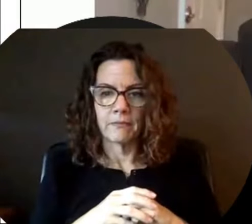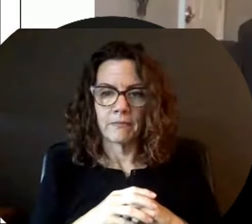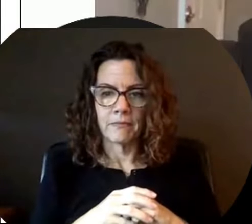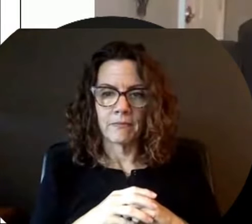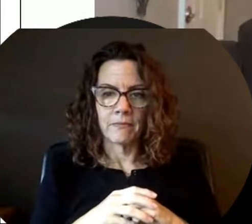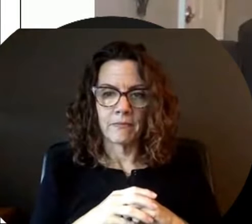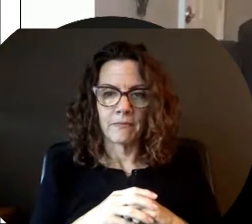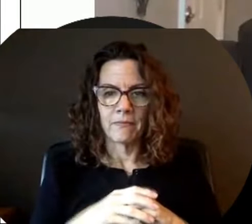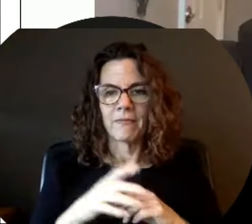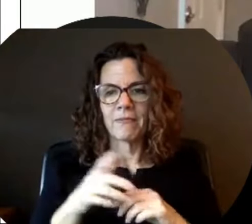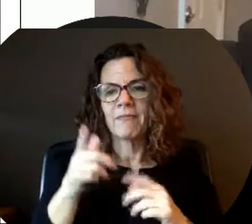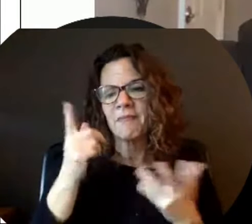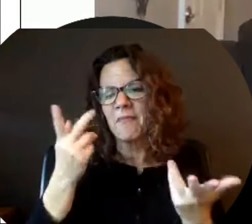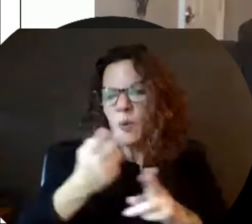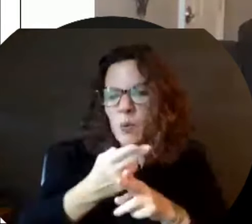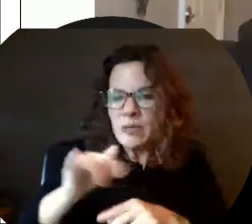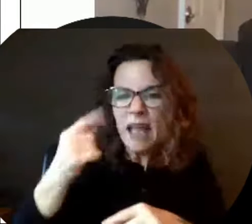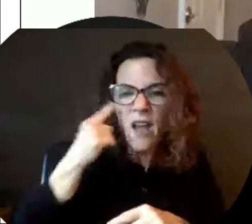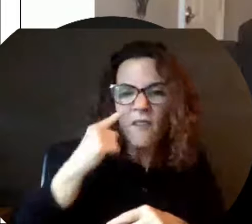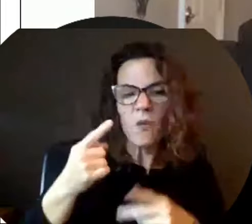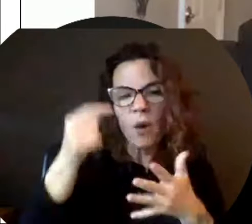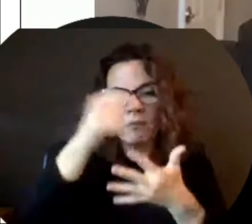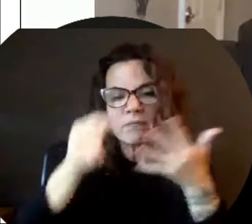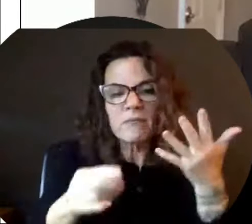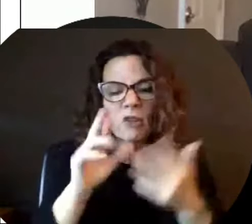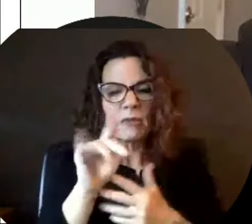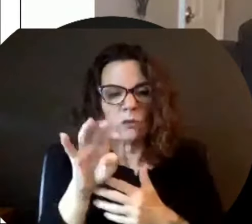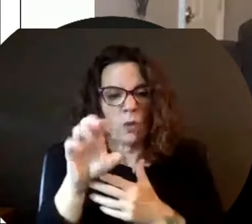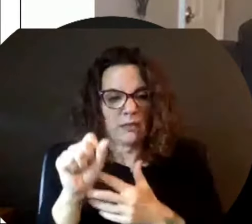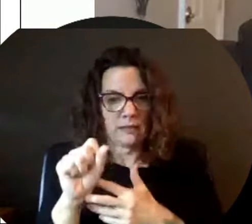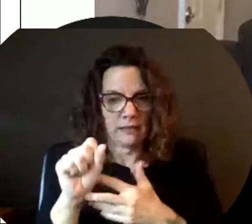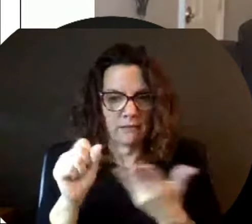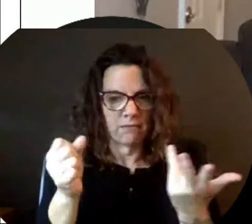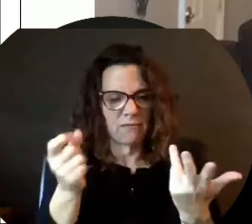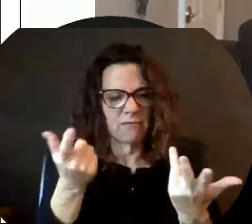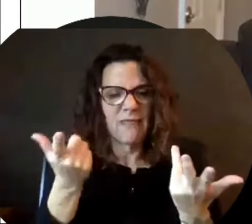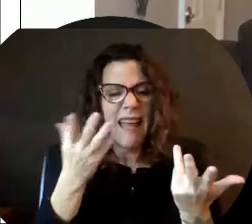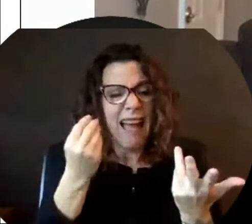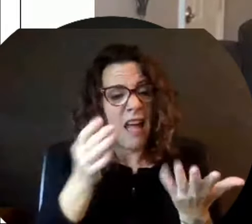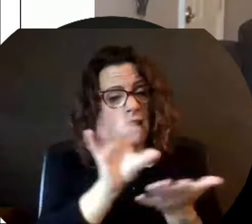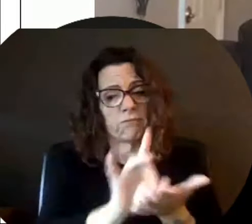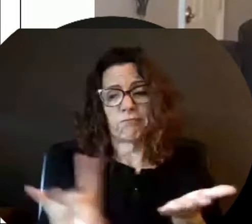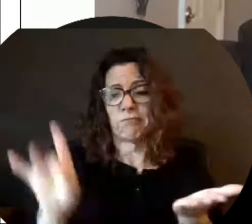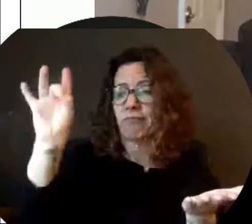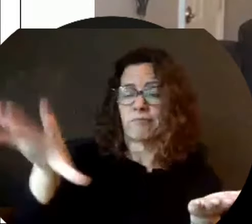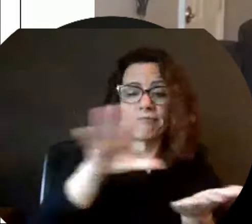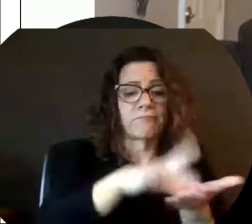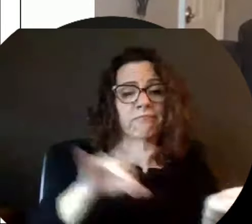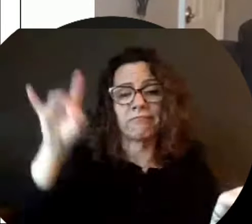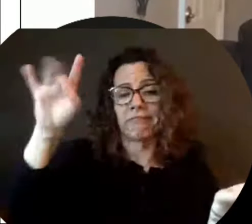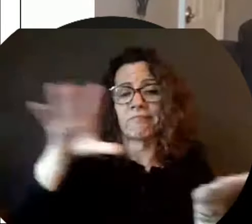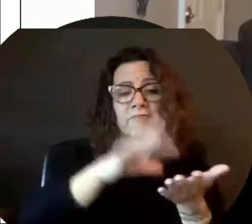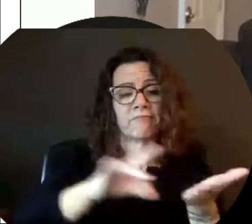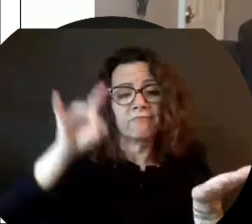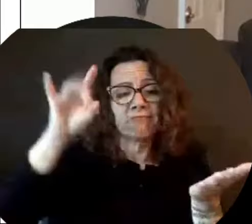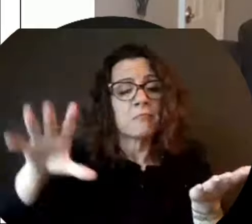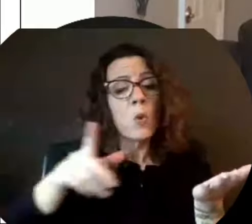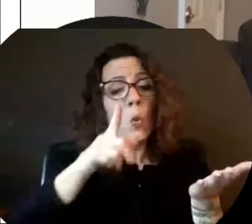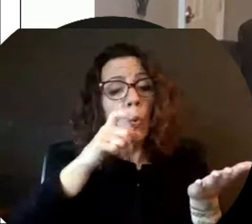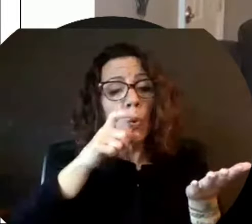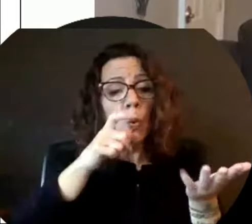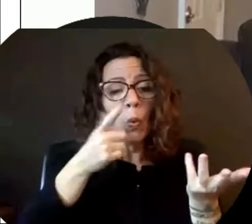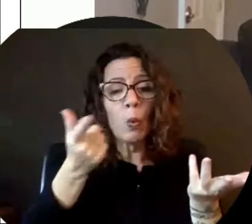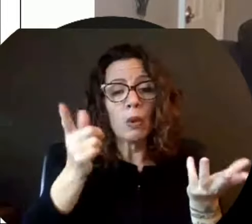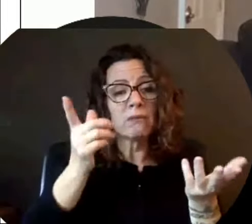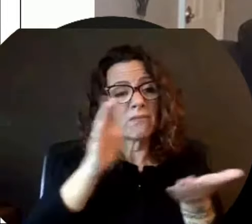disposable? Right? Because who are disposable is poor black and brown communities, poor indigenous communities. That's who they find disposable. The same people